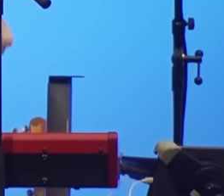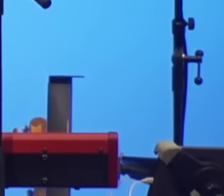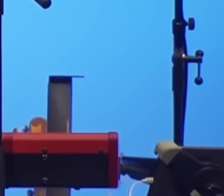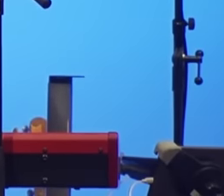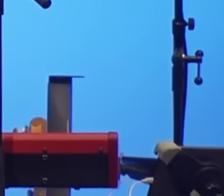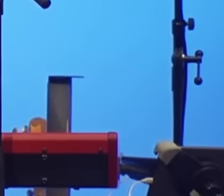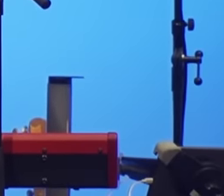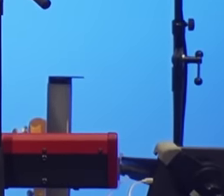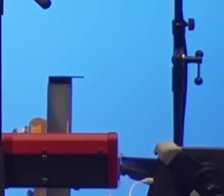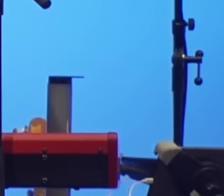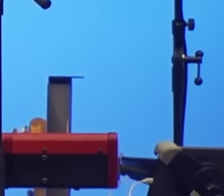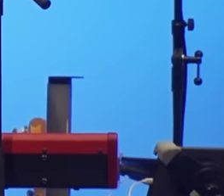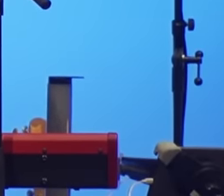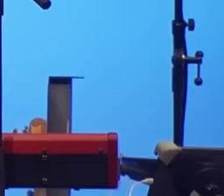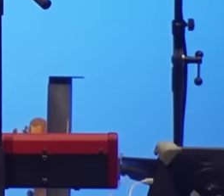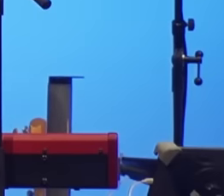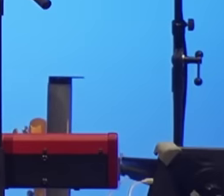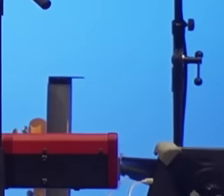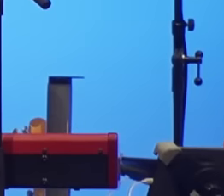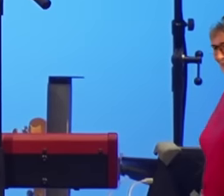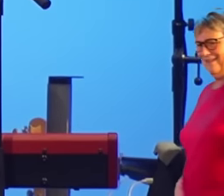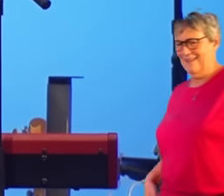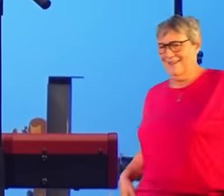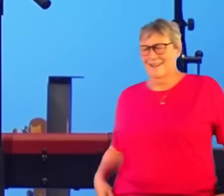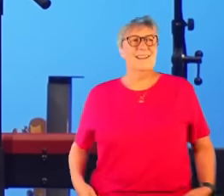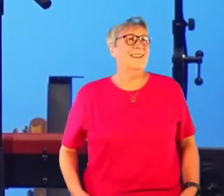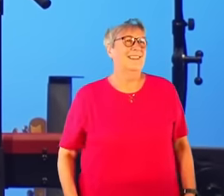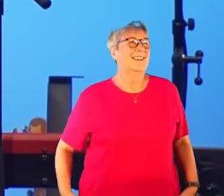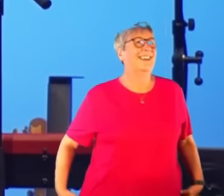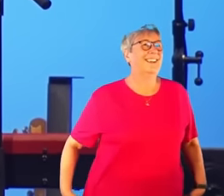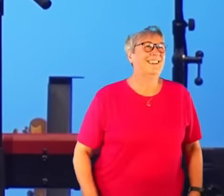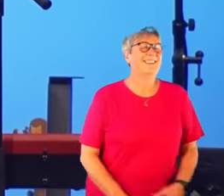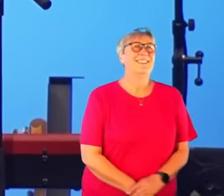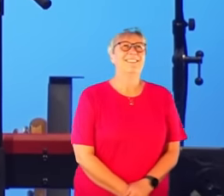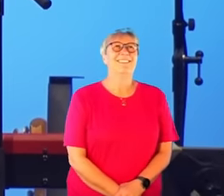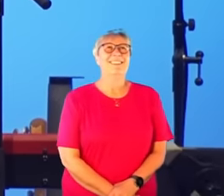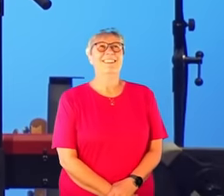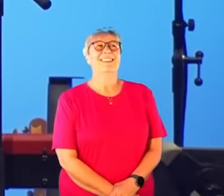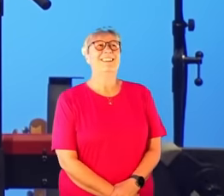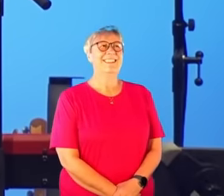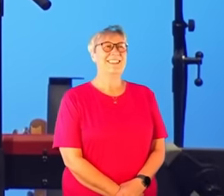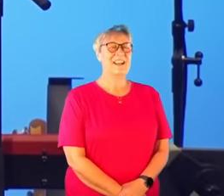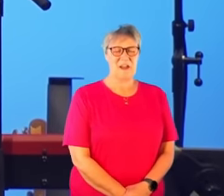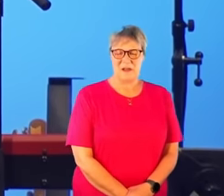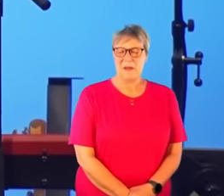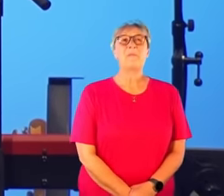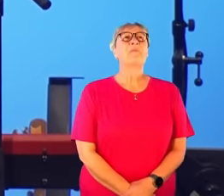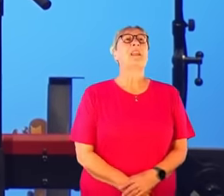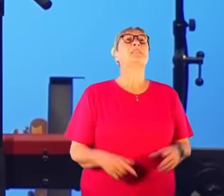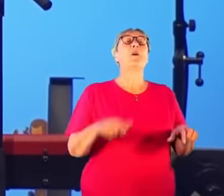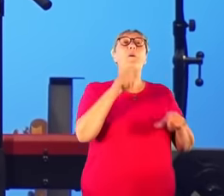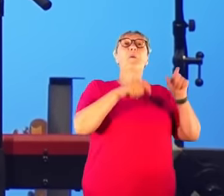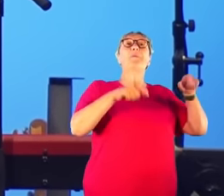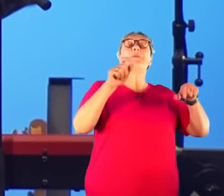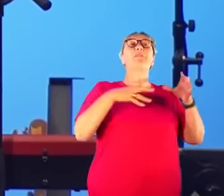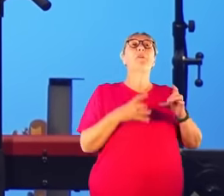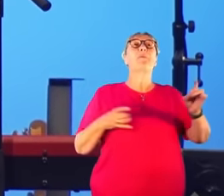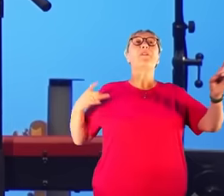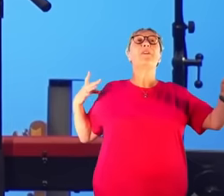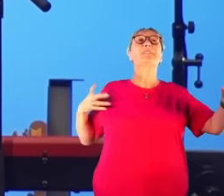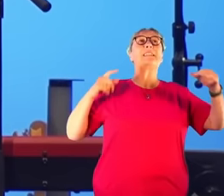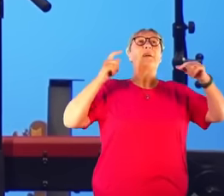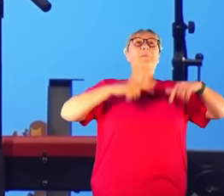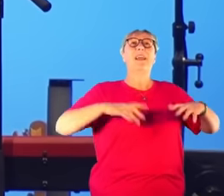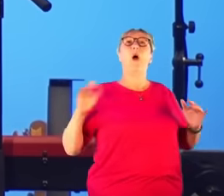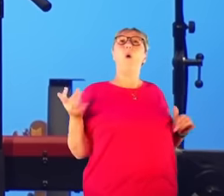we're both on staff at Cornerstone Church. There's a bit of a whoop for Nottingham. Yeah. Yes. Great. They're all here. We work at